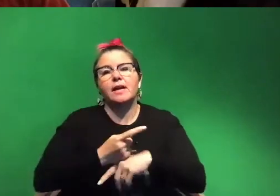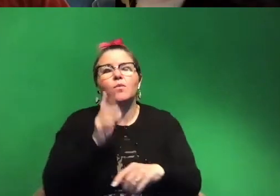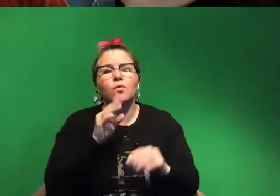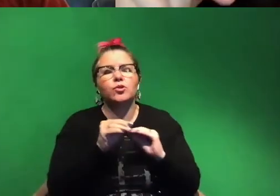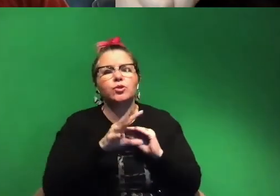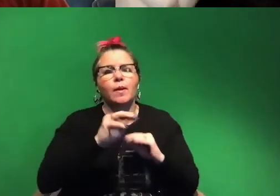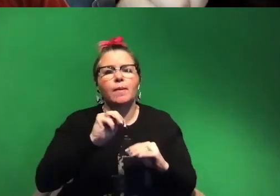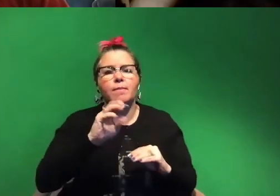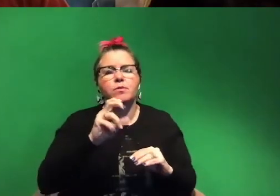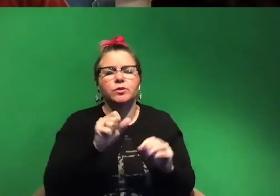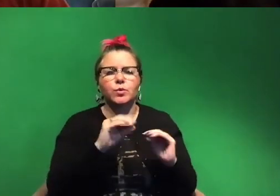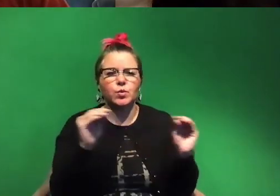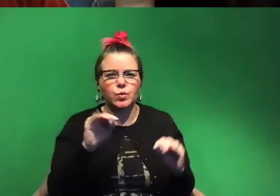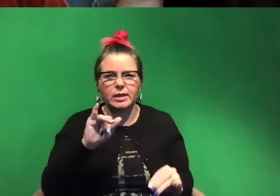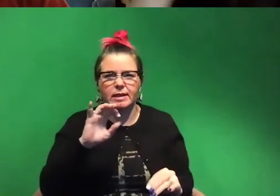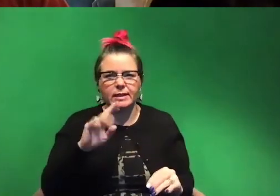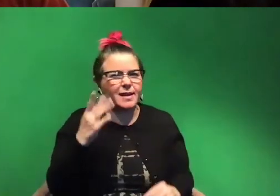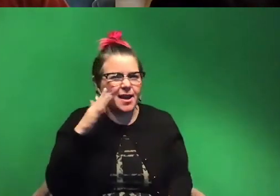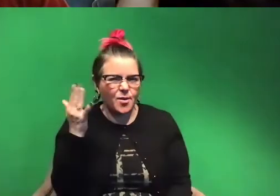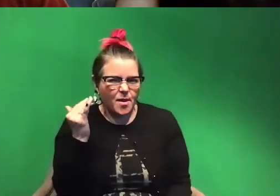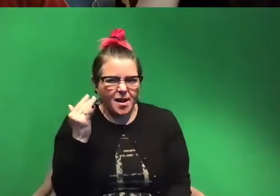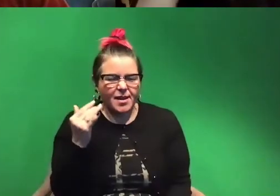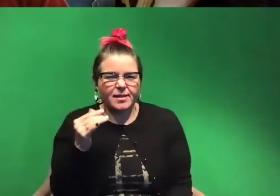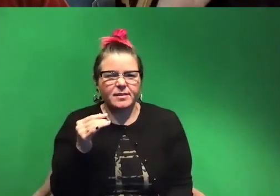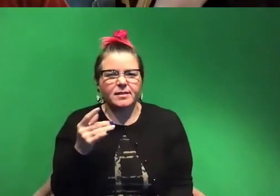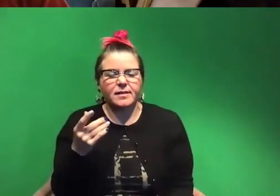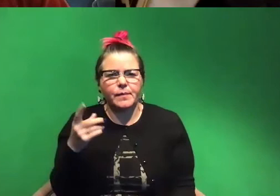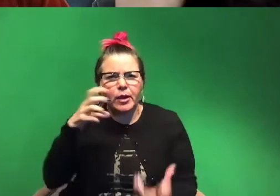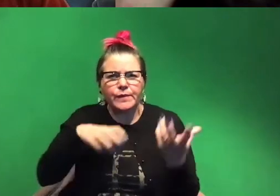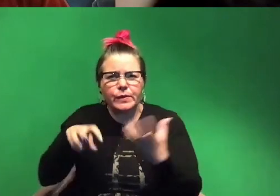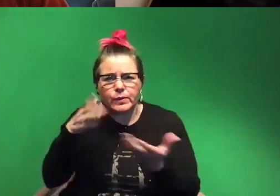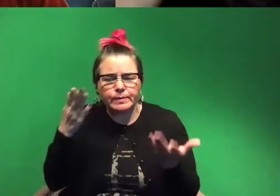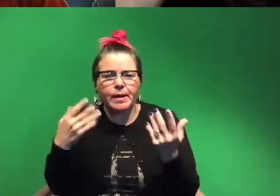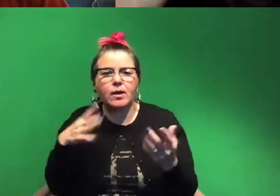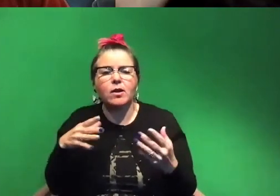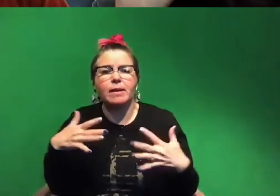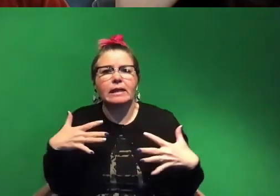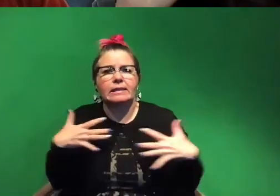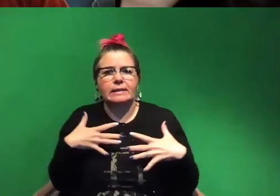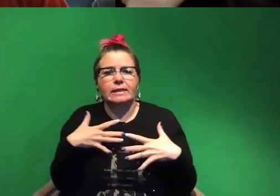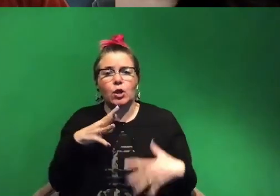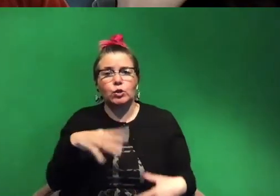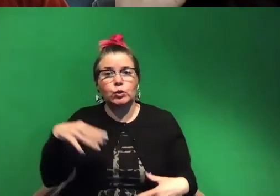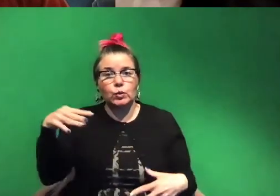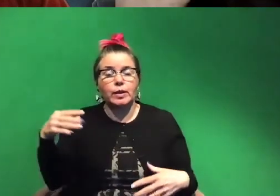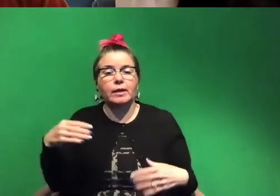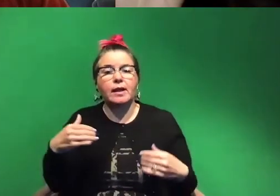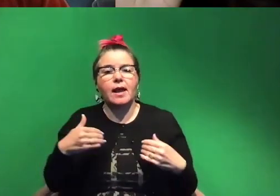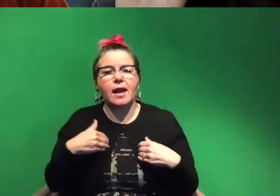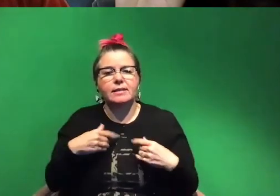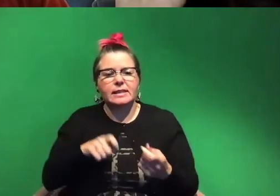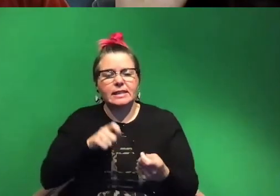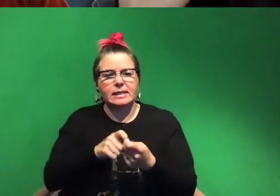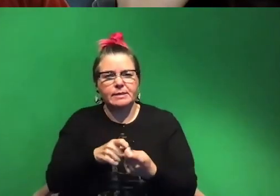mucus without the ink. I don't know why they do that. I don't know if it's just confusion or what, but like scared squid has a very specific